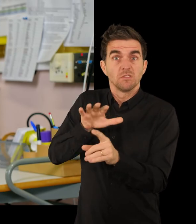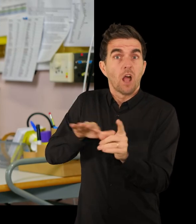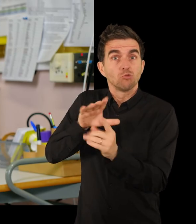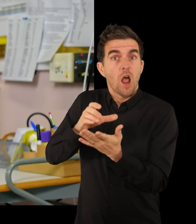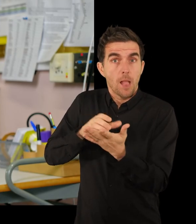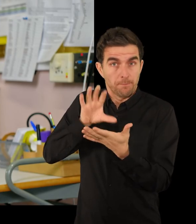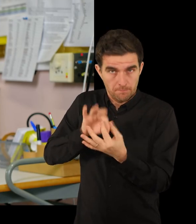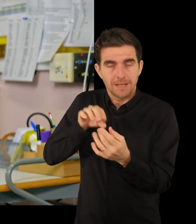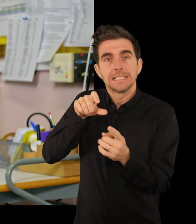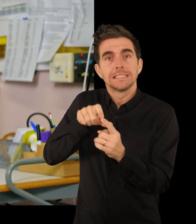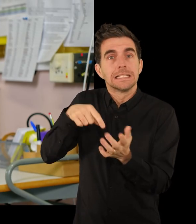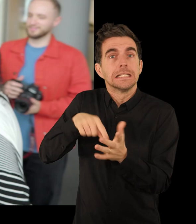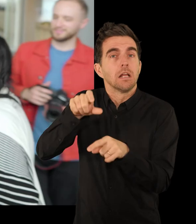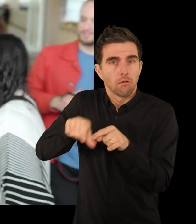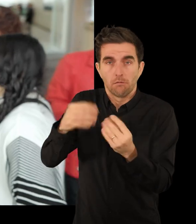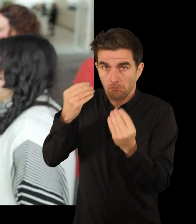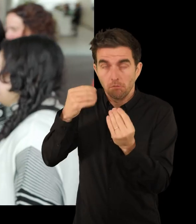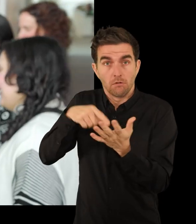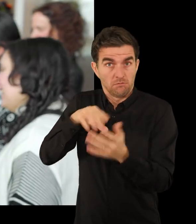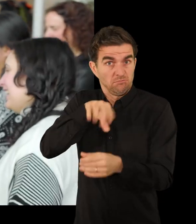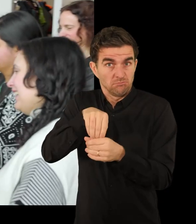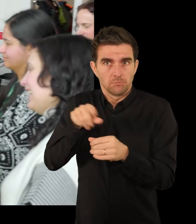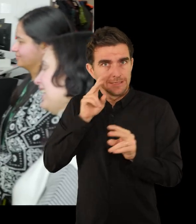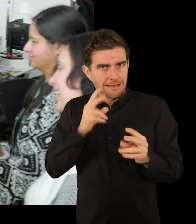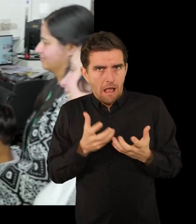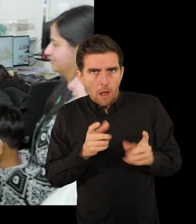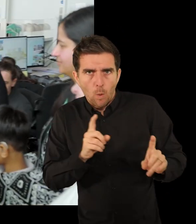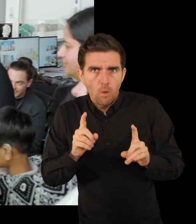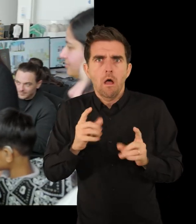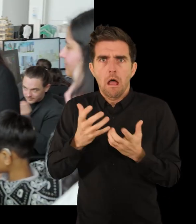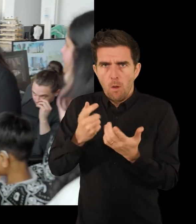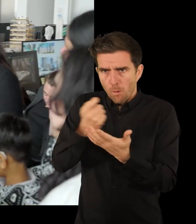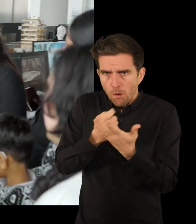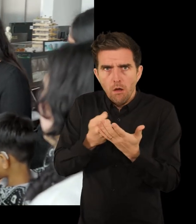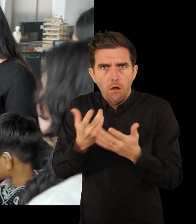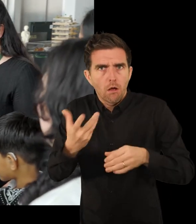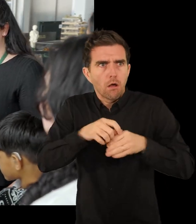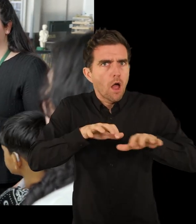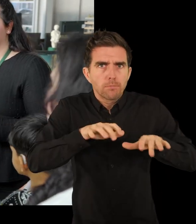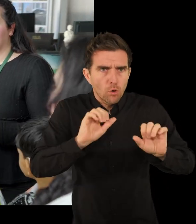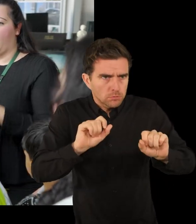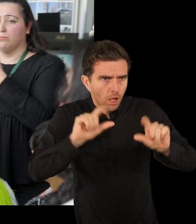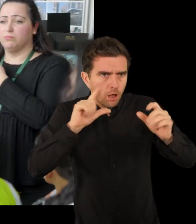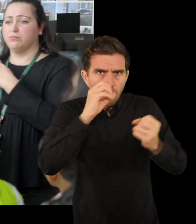national curriculum strands in D&T. So seeing how the sketching progresses on the computer.